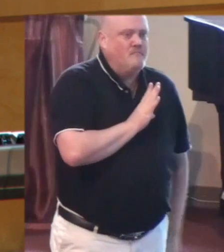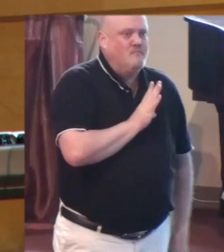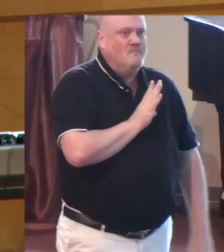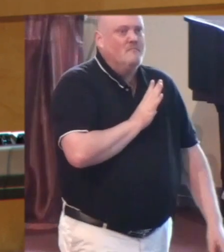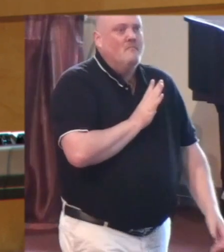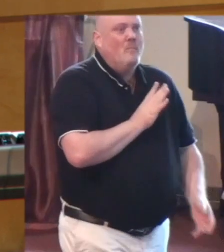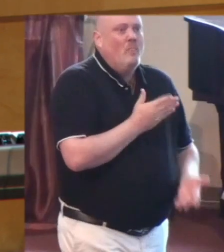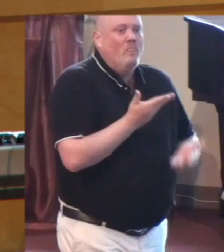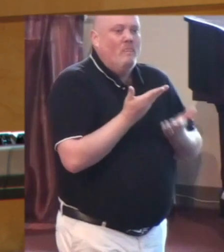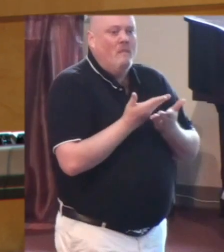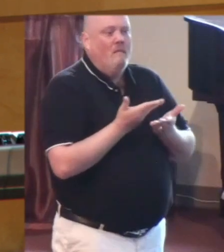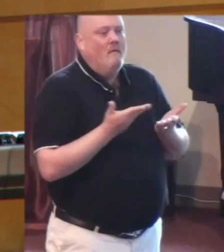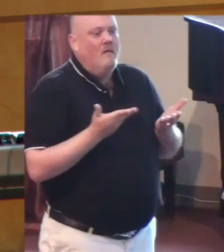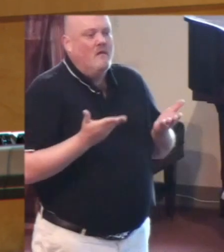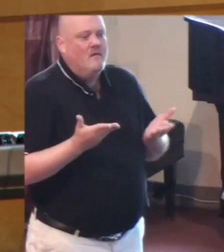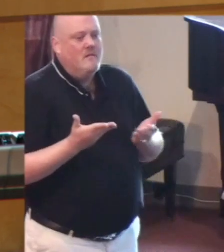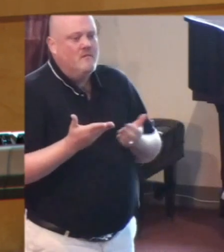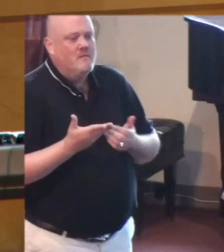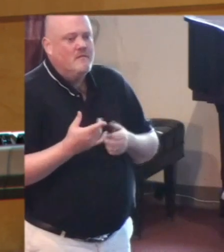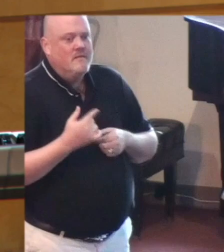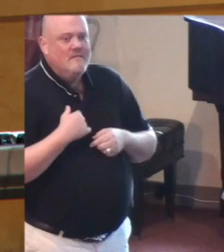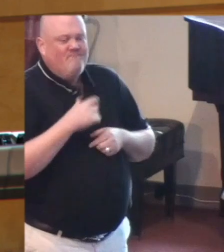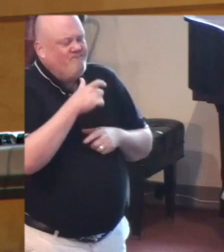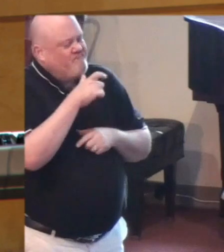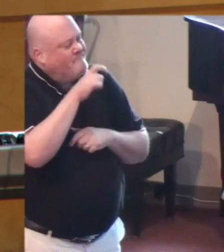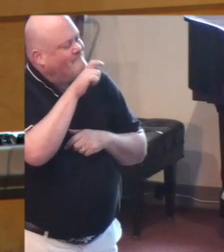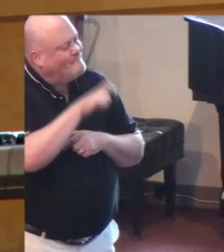of some things she can't use.